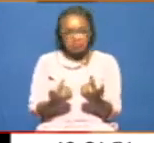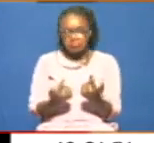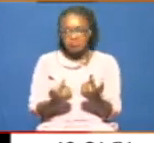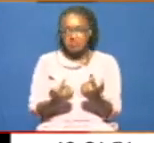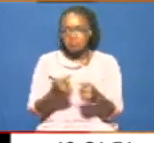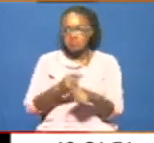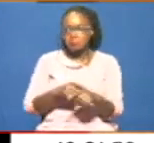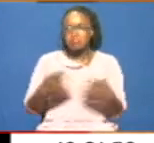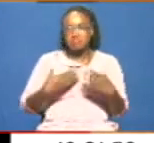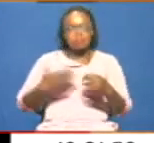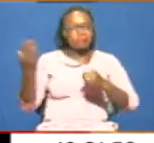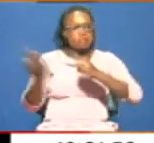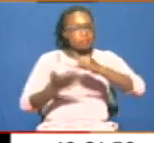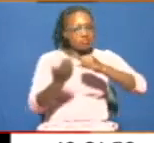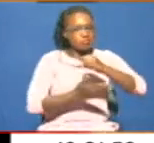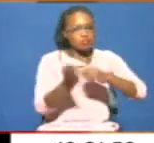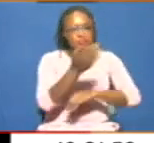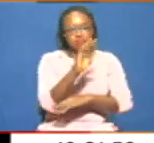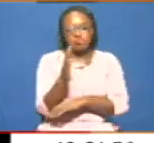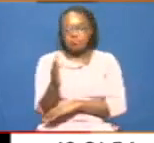are felling trees, then